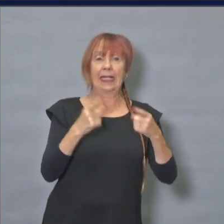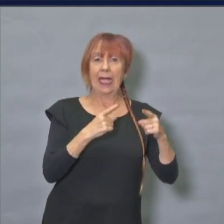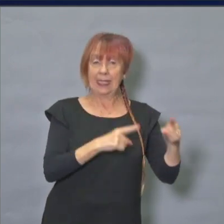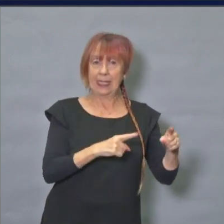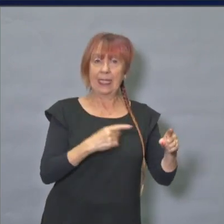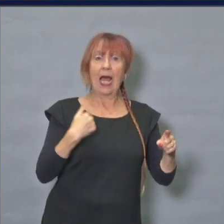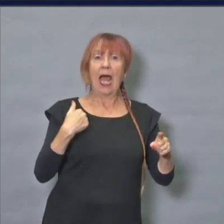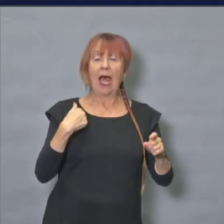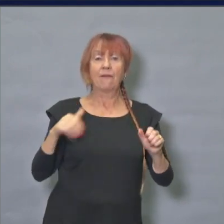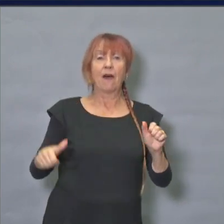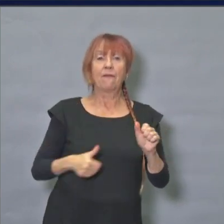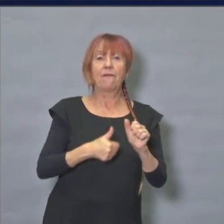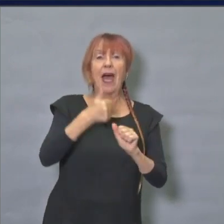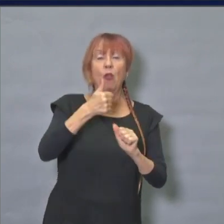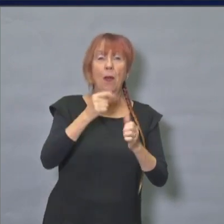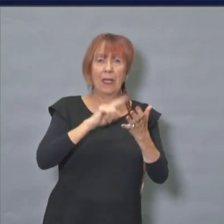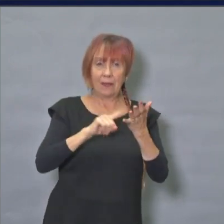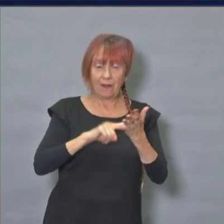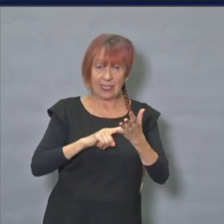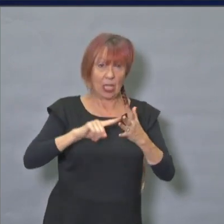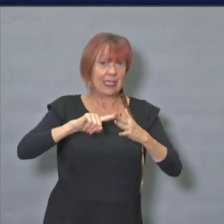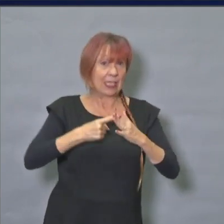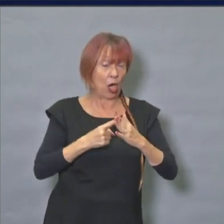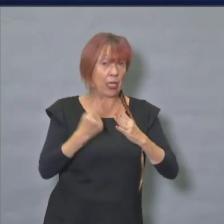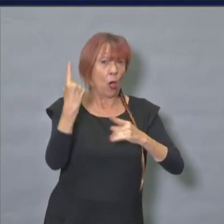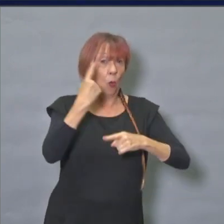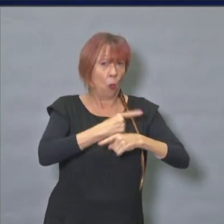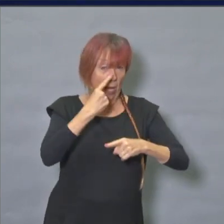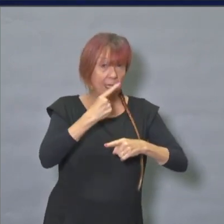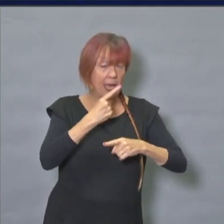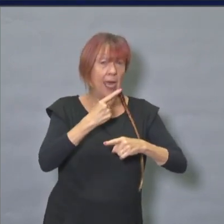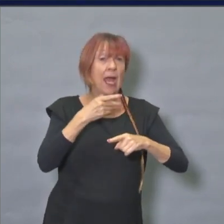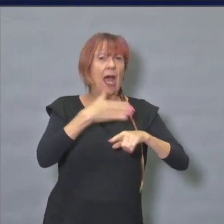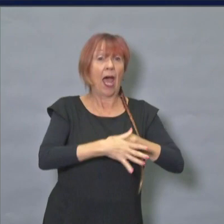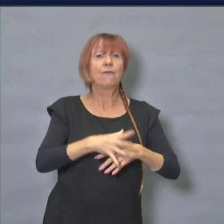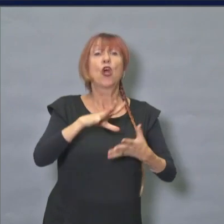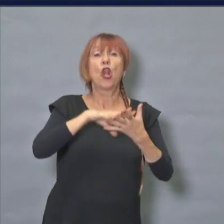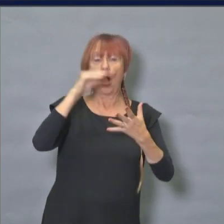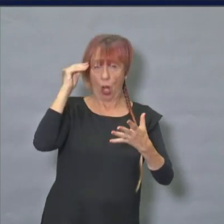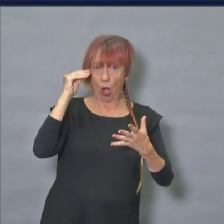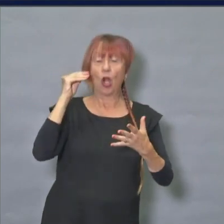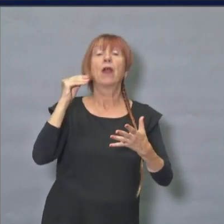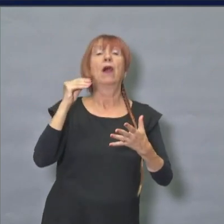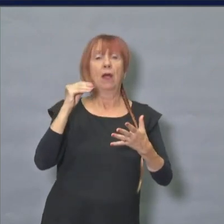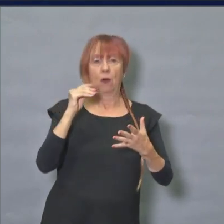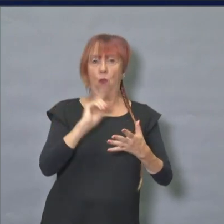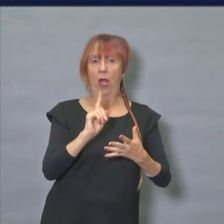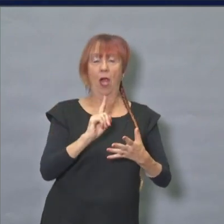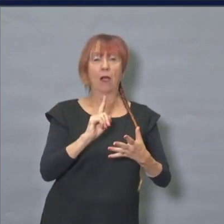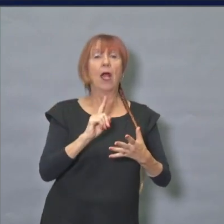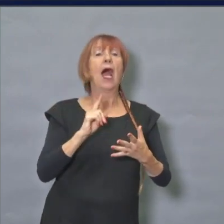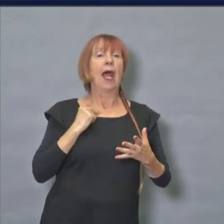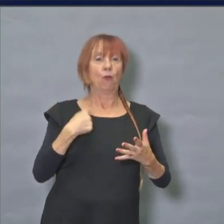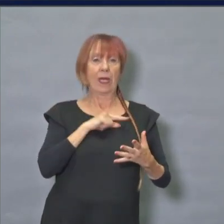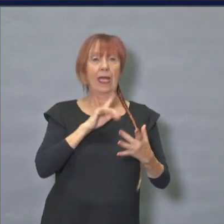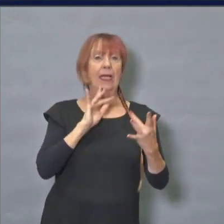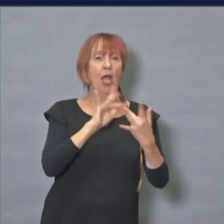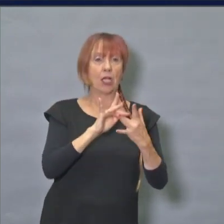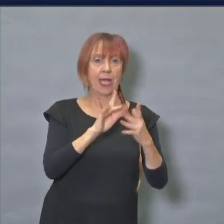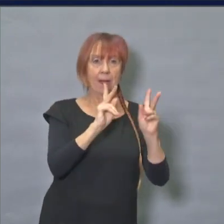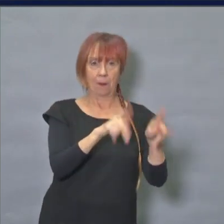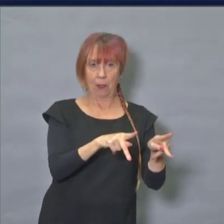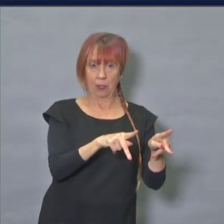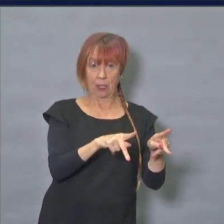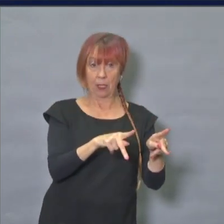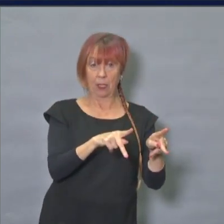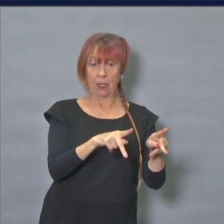investigation started within 1 day of receiving the information that allows us to contact a person. This number remains